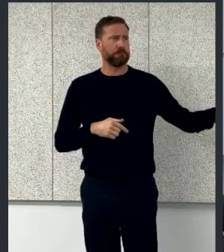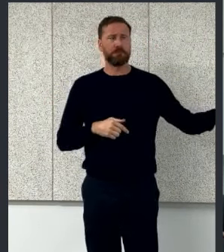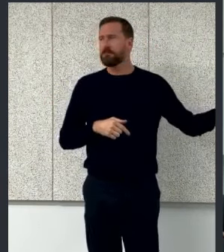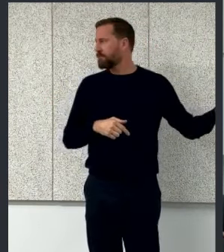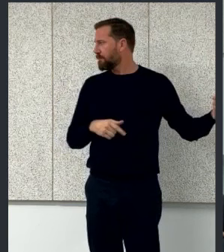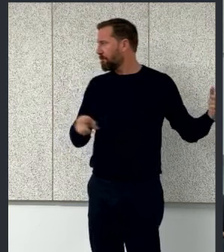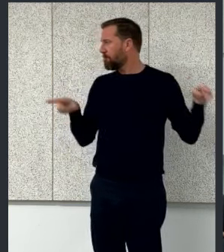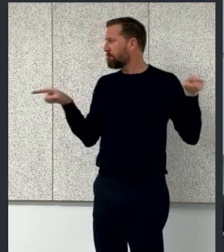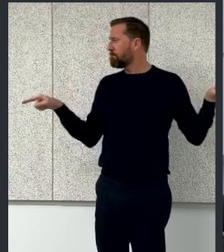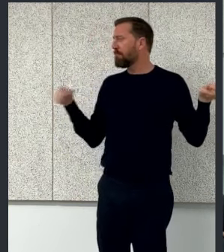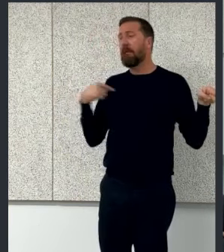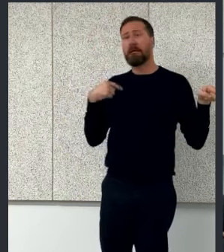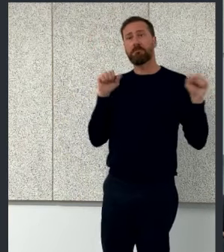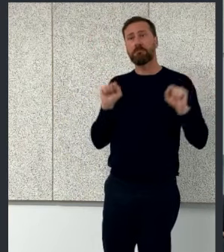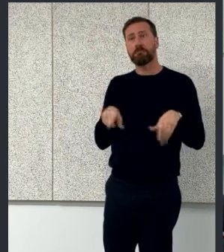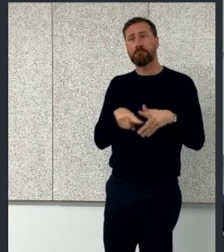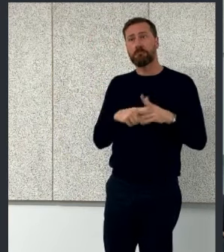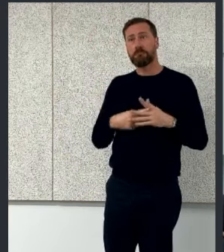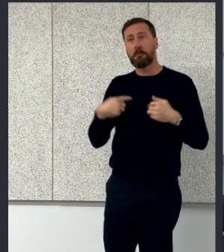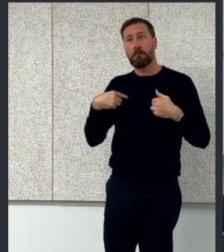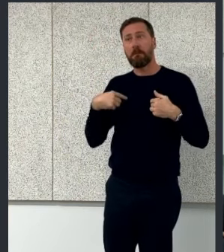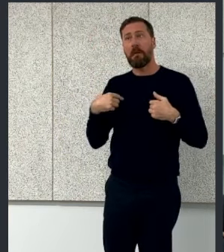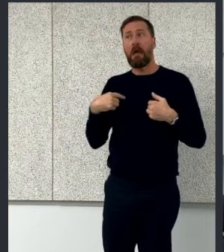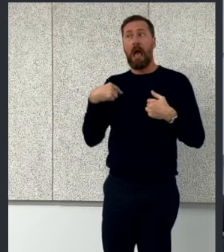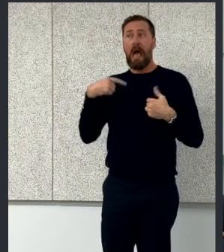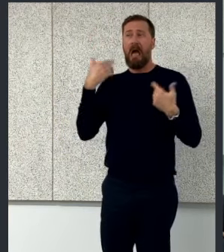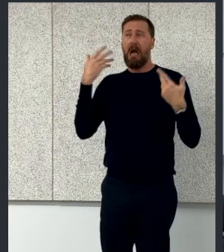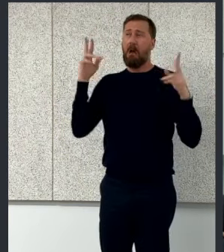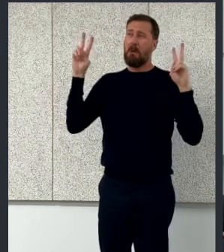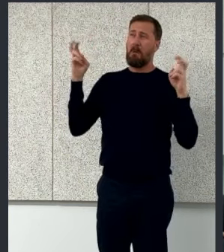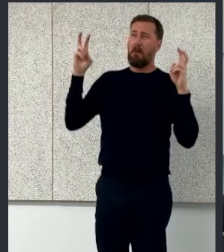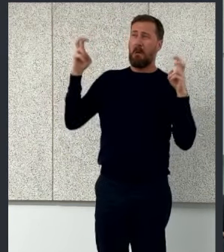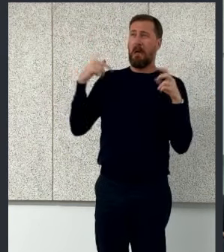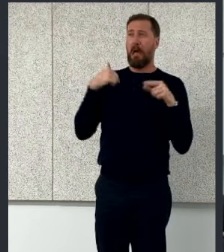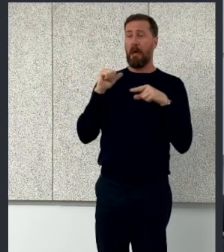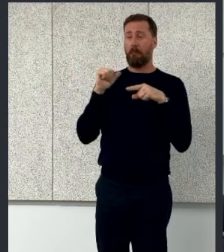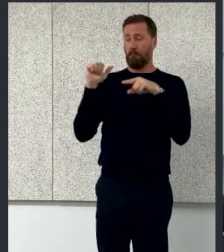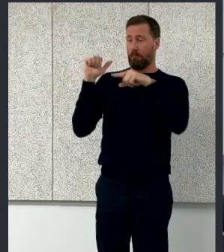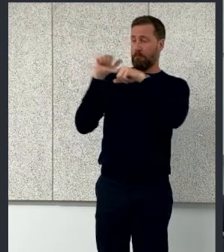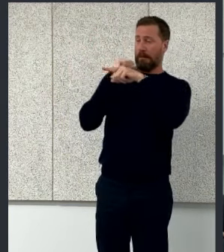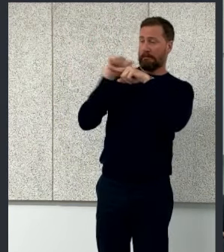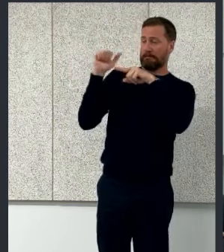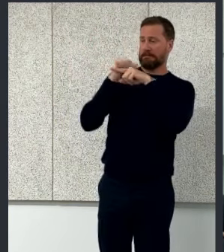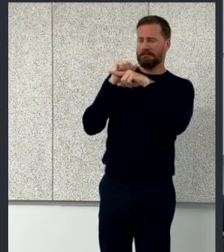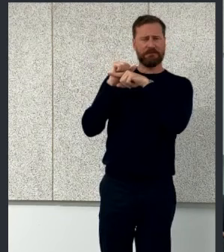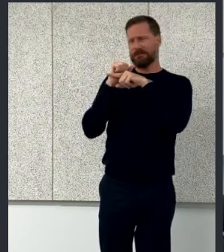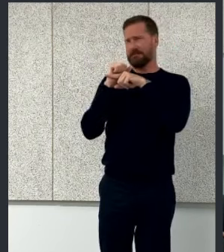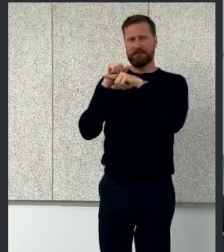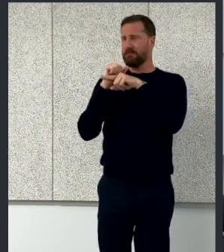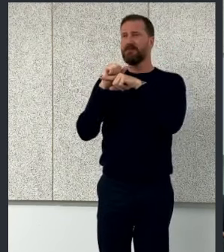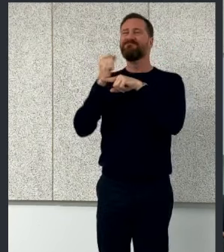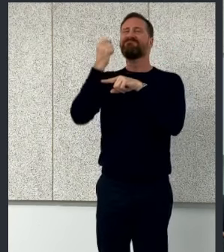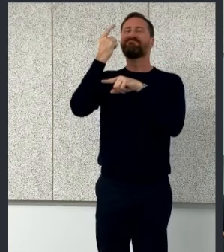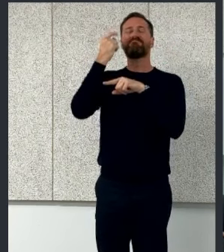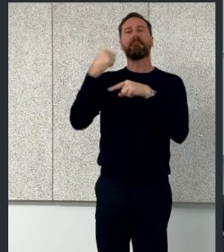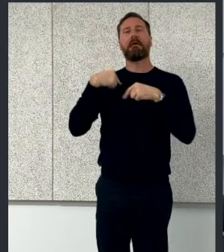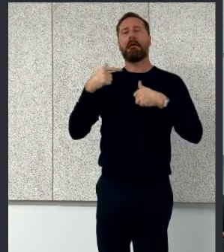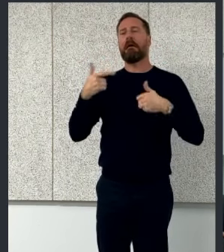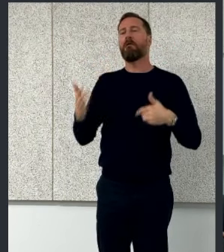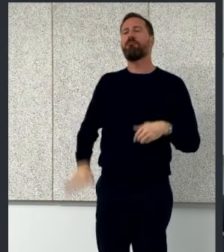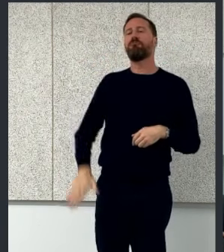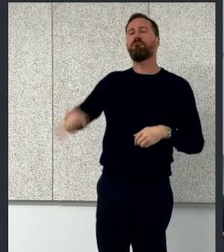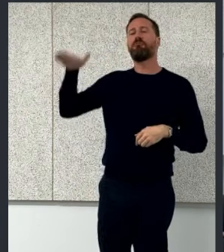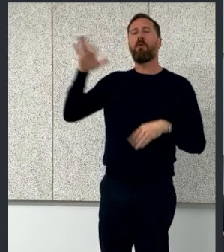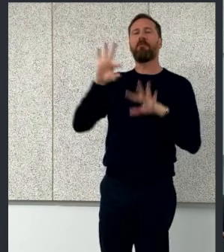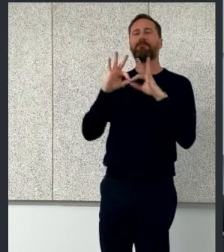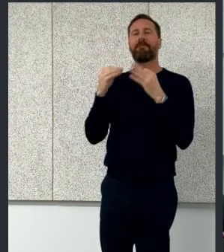I can start. I don't know if I'd call it a creative practice, but I grew up in a military family, so I grew up moving around every couple years